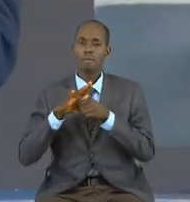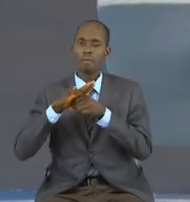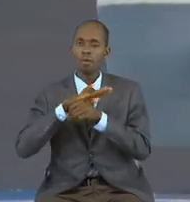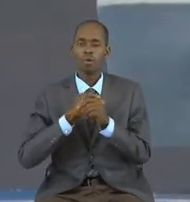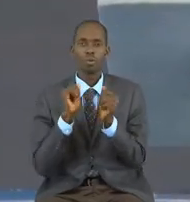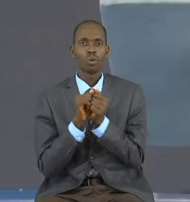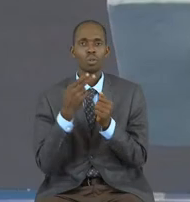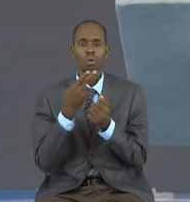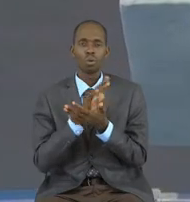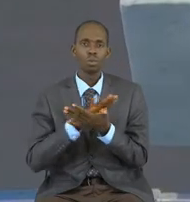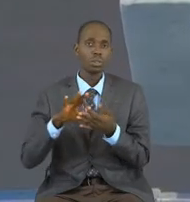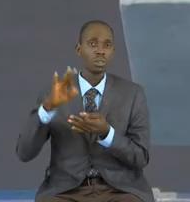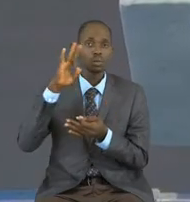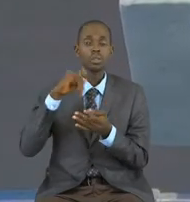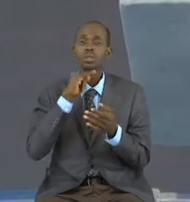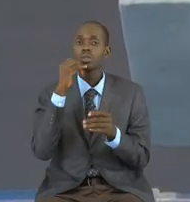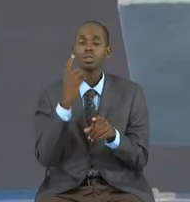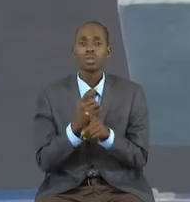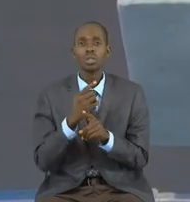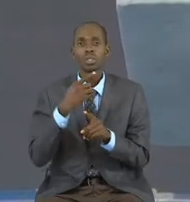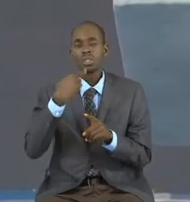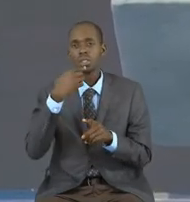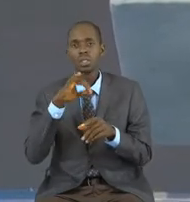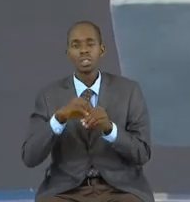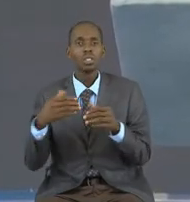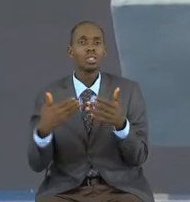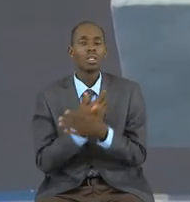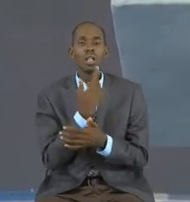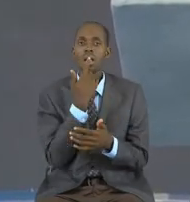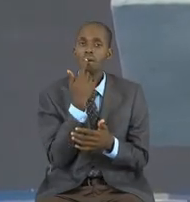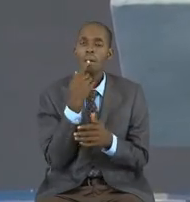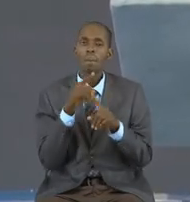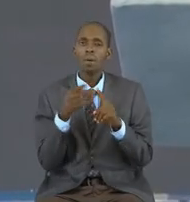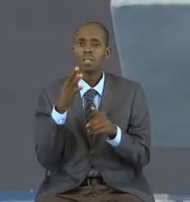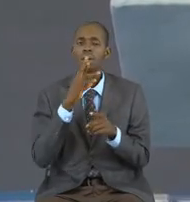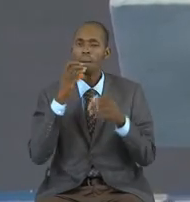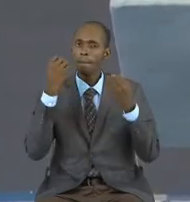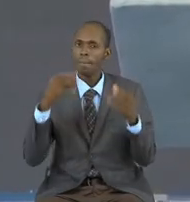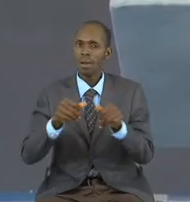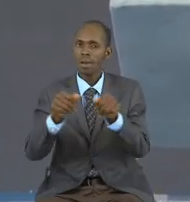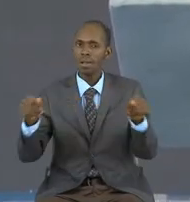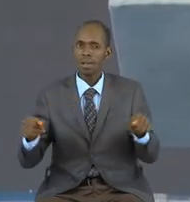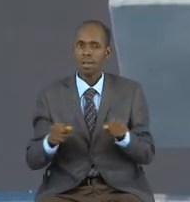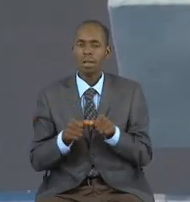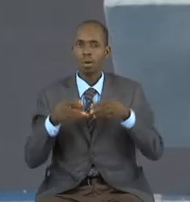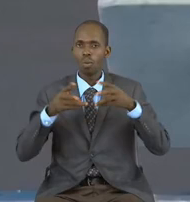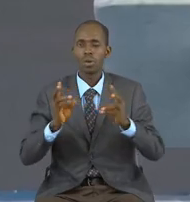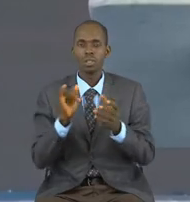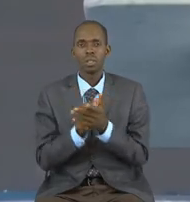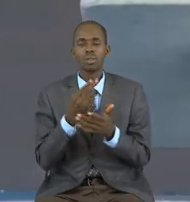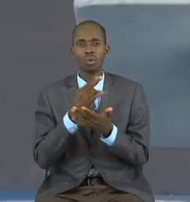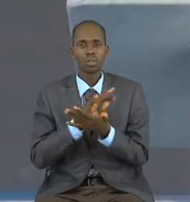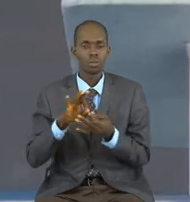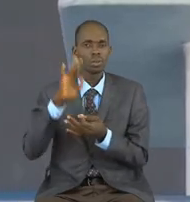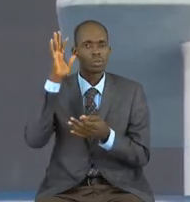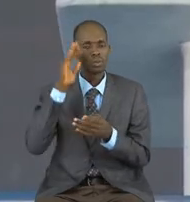tongues. A lot of areas where the Holy Spirit will control,